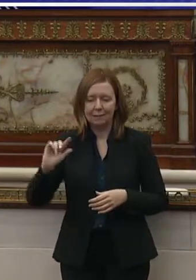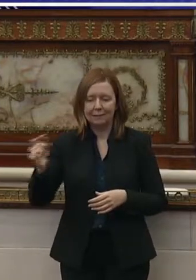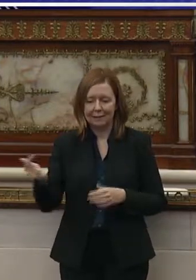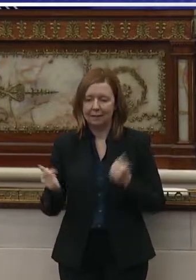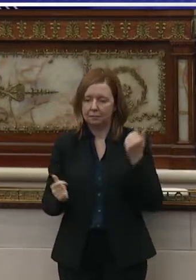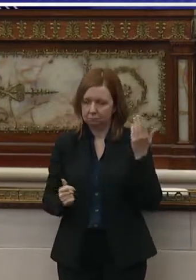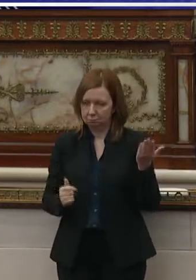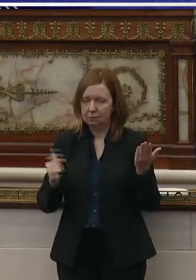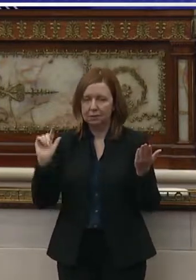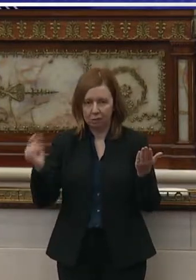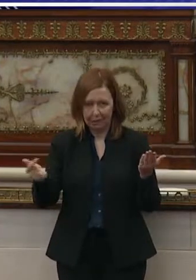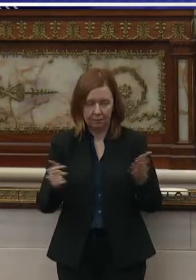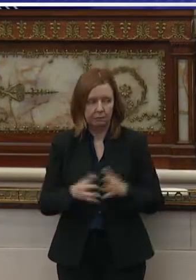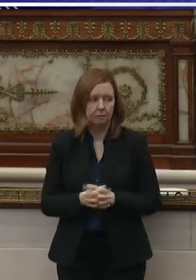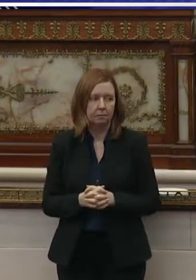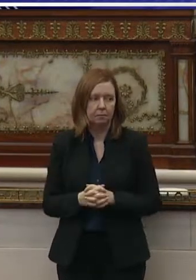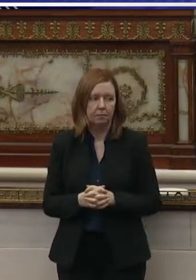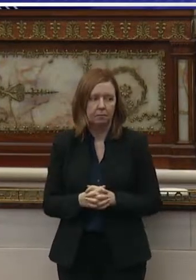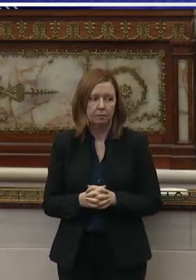motion.